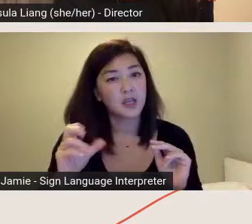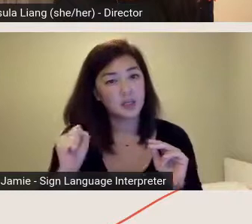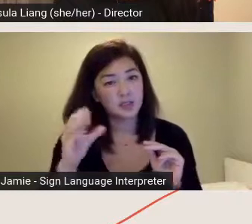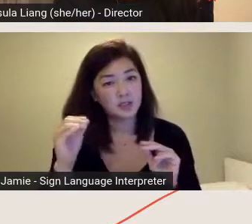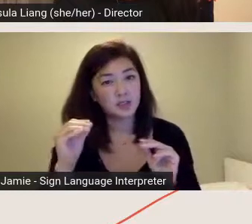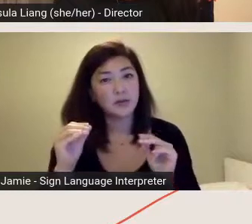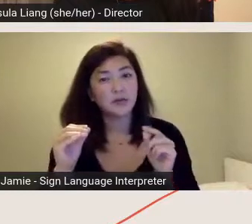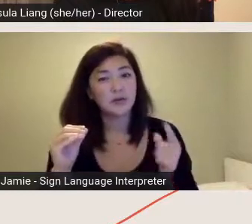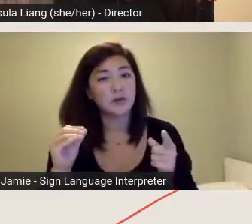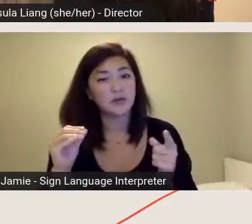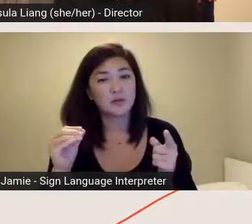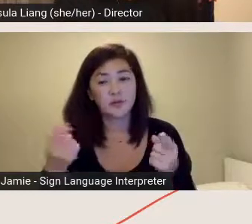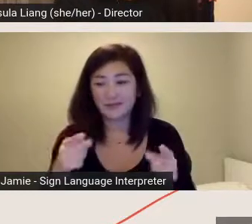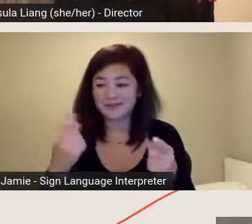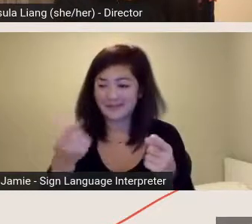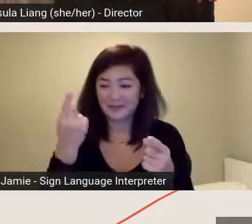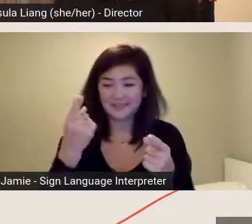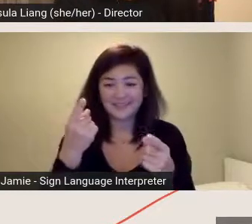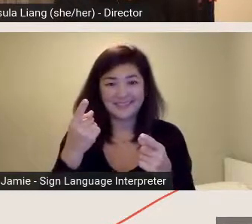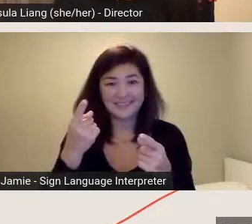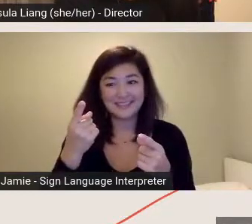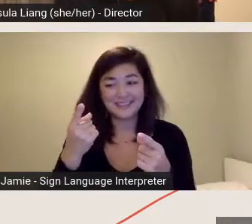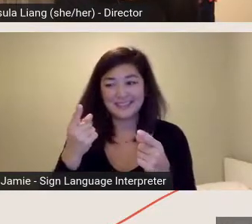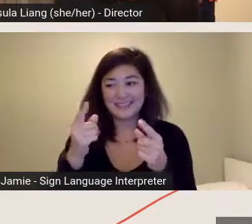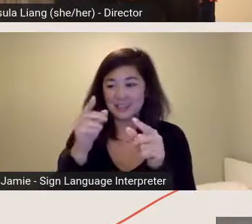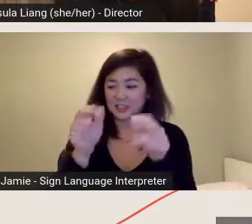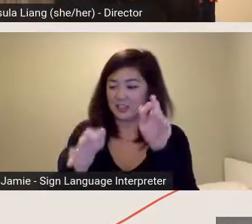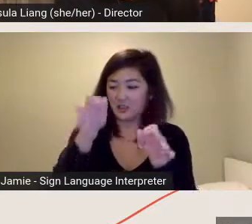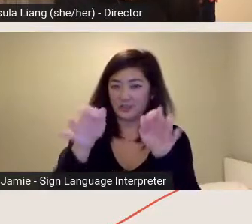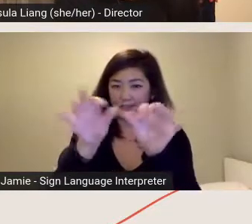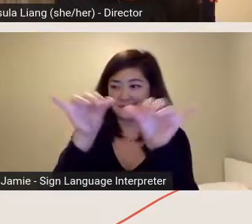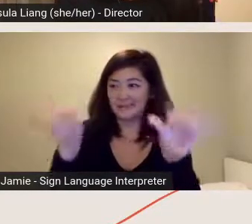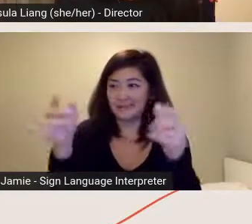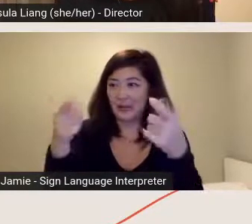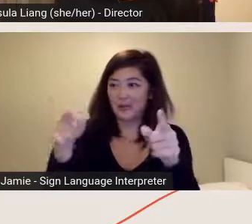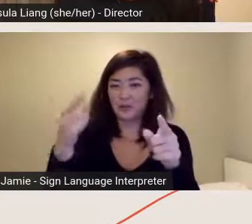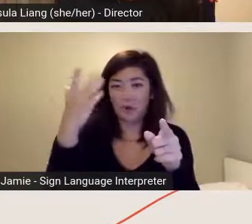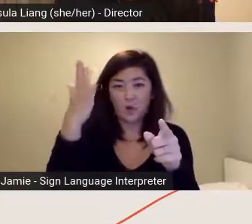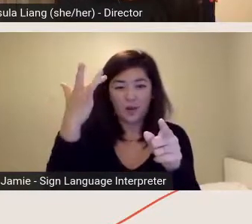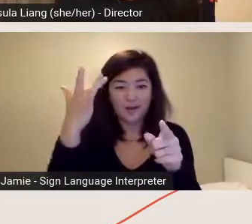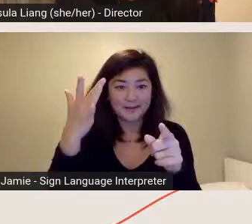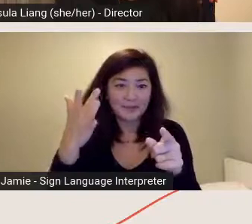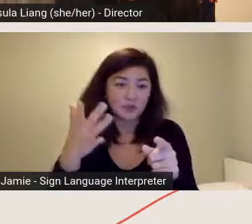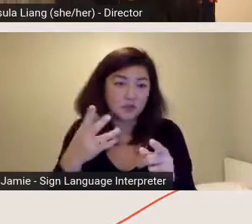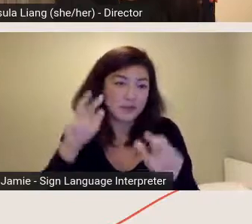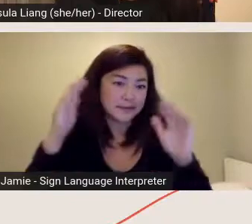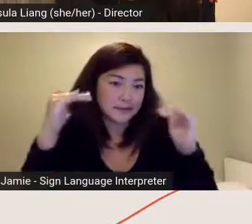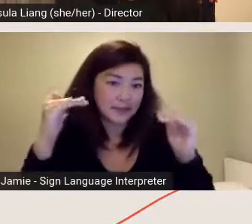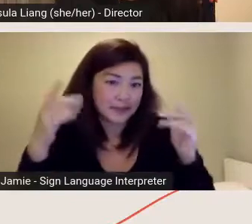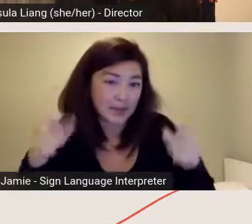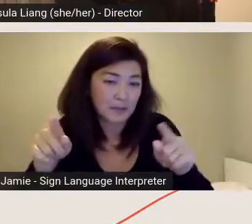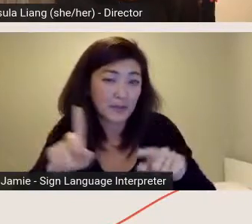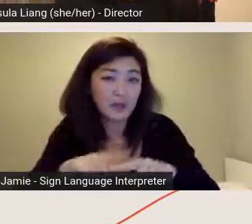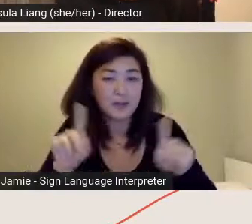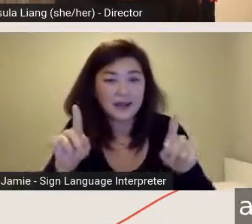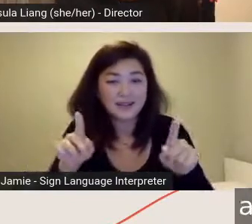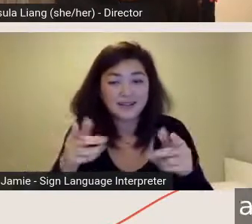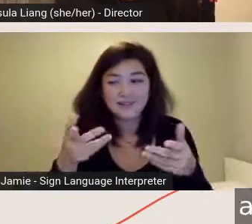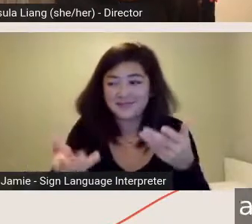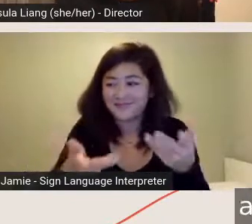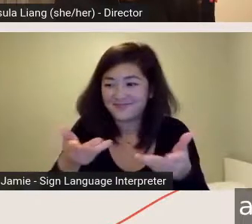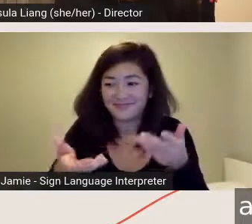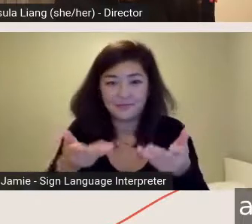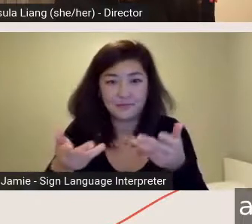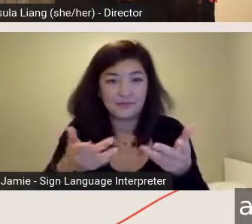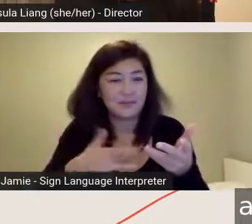when something in the justice system happens, it happens because it's expected, but the repercussions of it aren't necessarily felt. As a matter